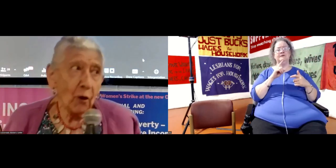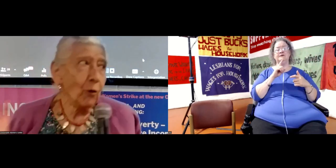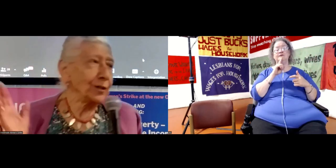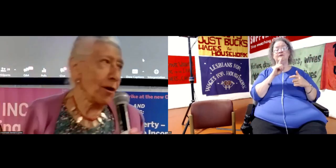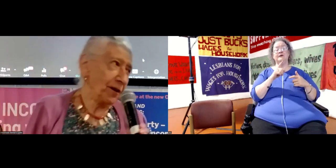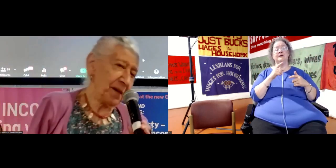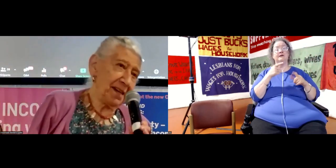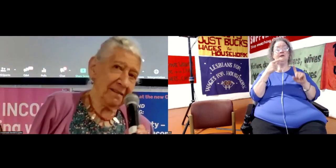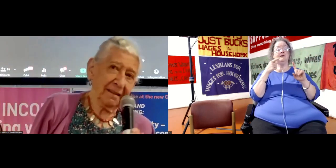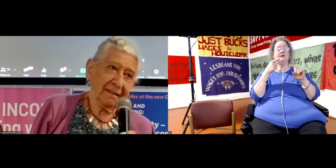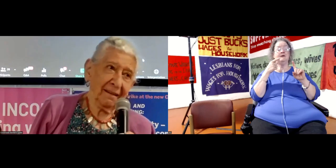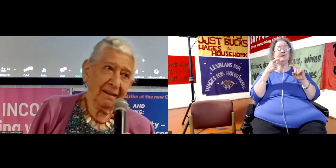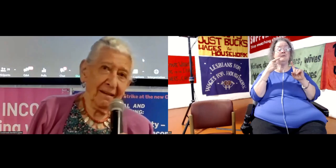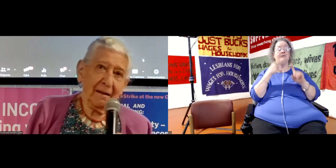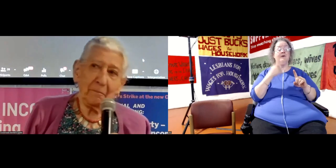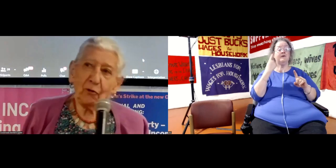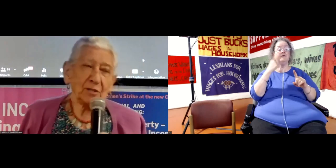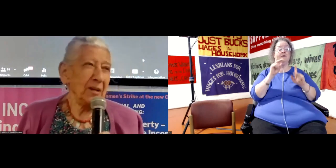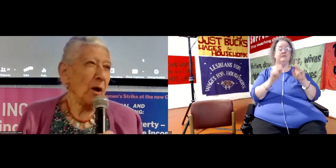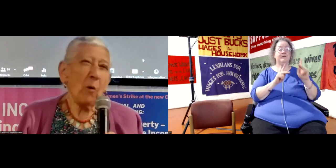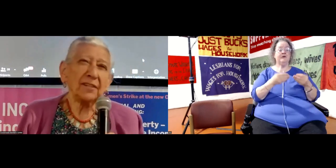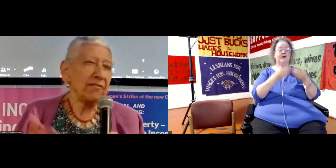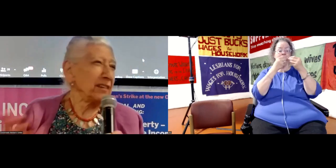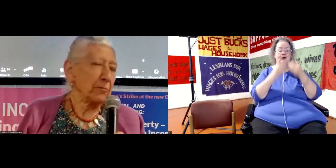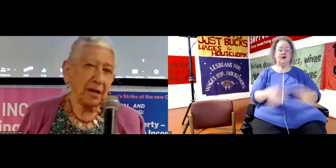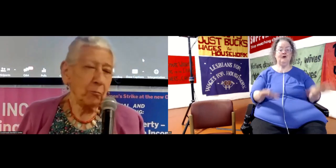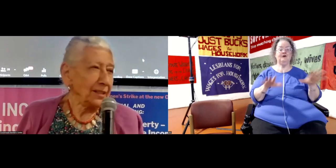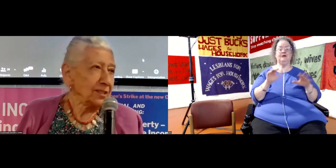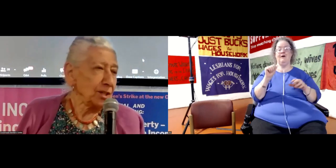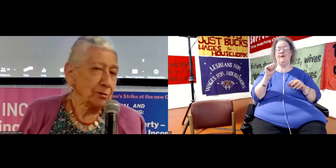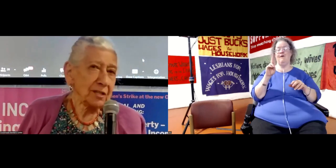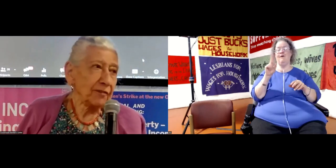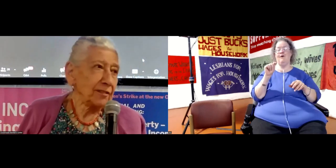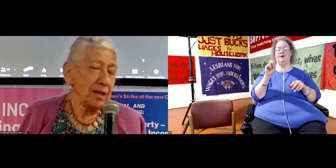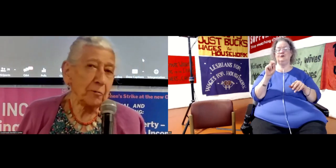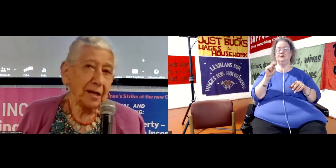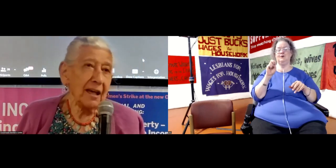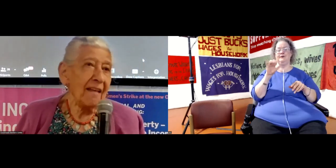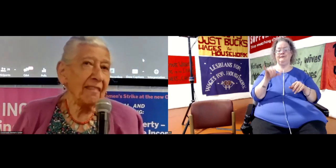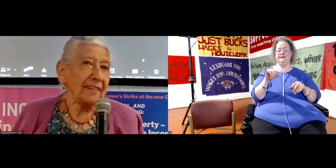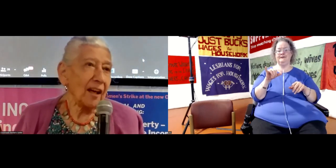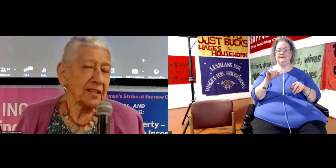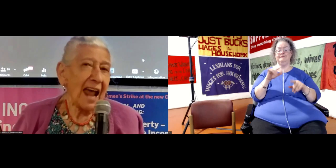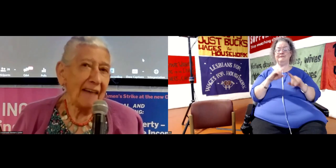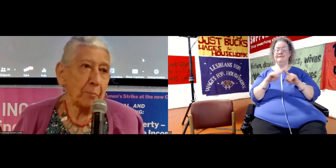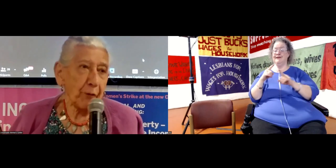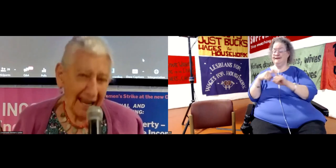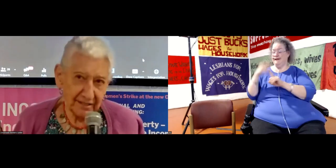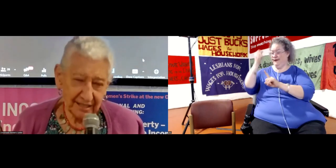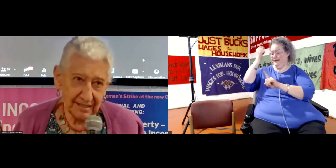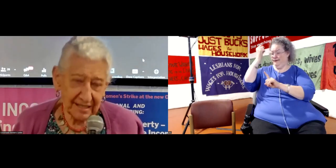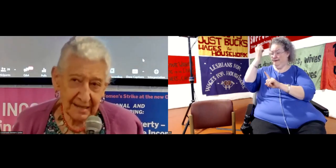using autonomy, because we don't want a theory. What is the use of a theory that doesn't have